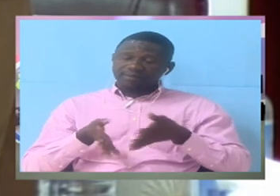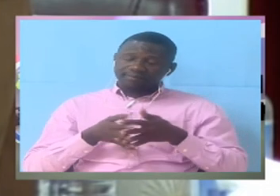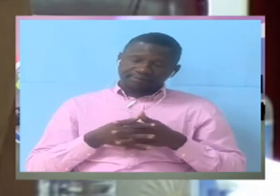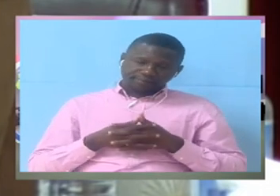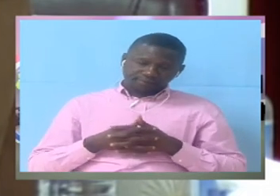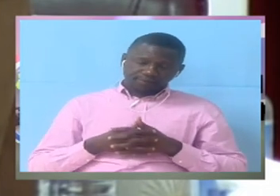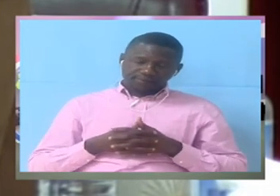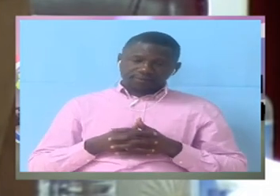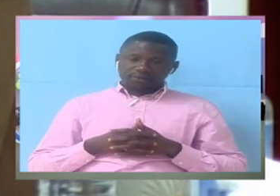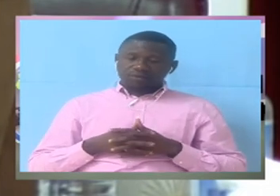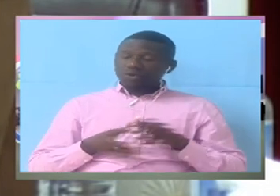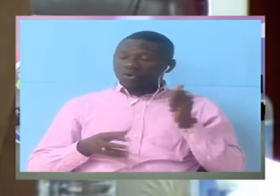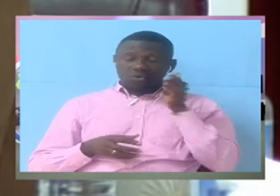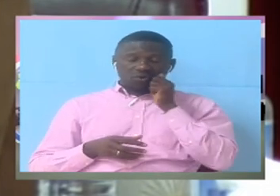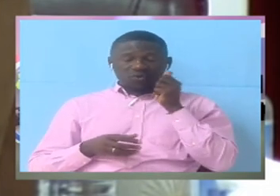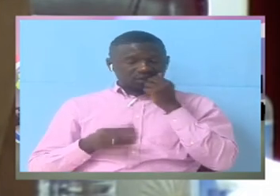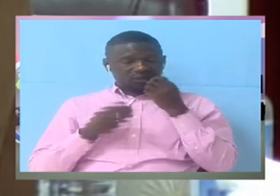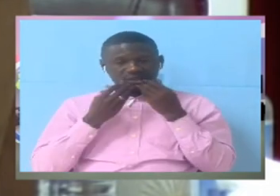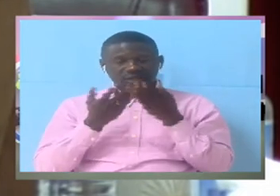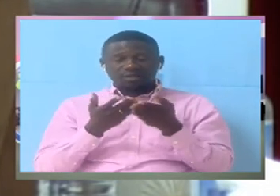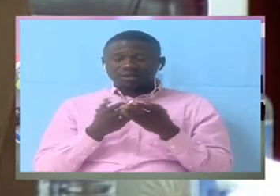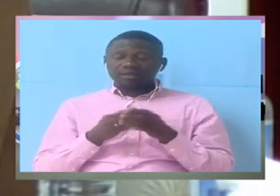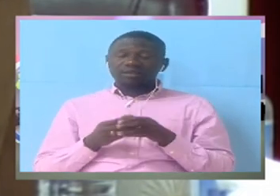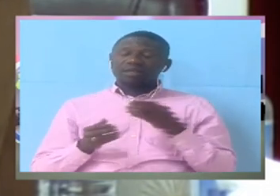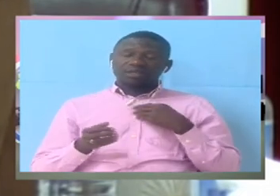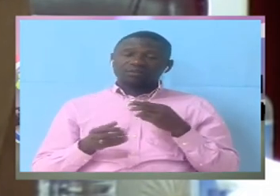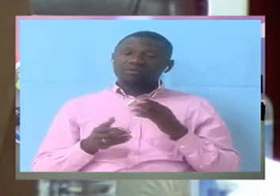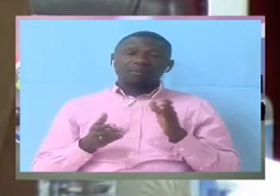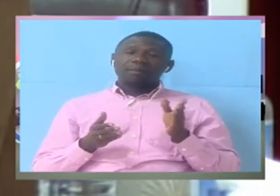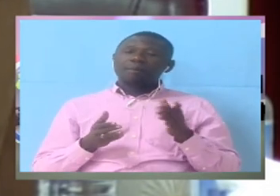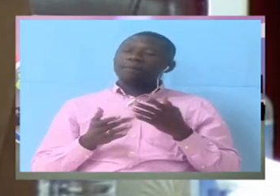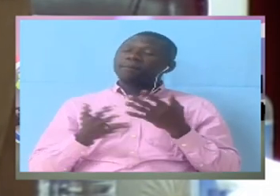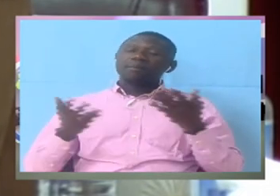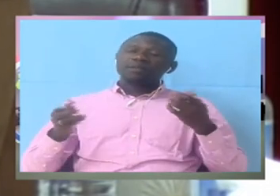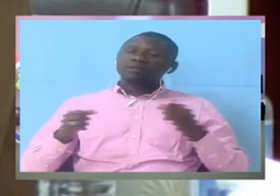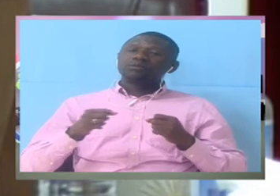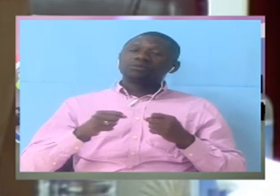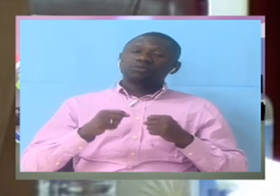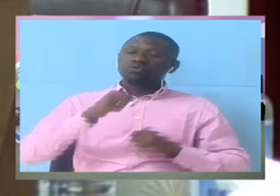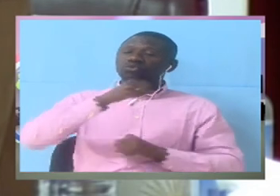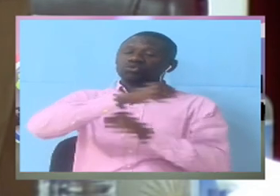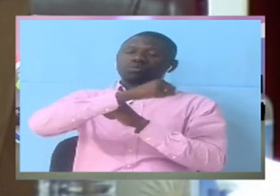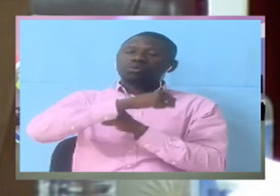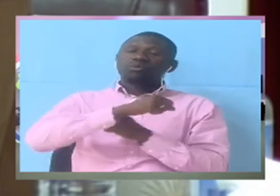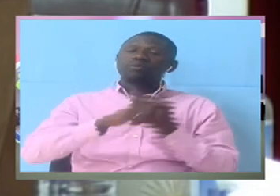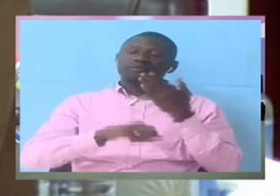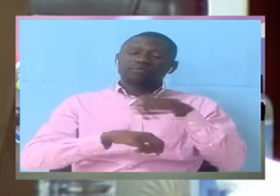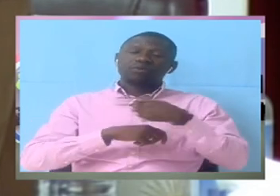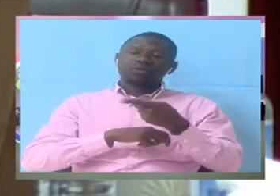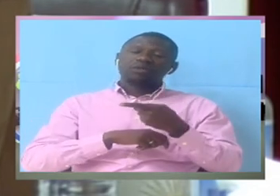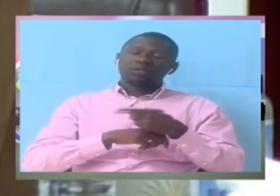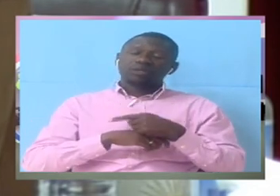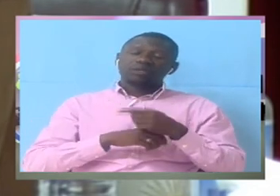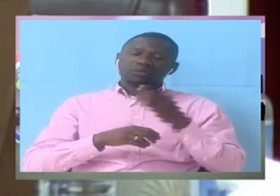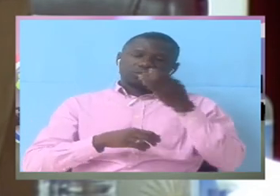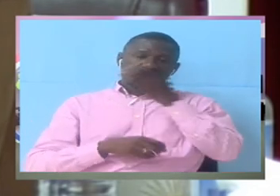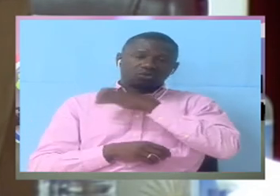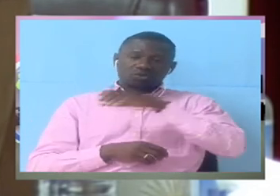that there is a tremendous public support for the commission and